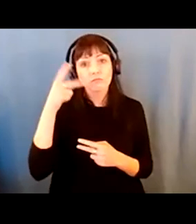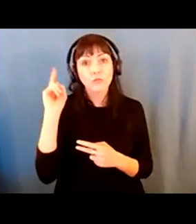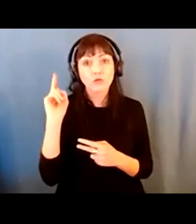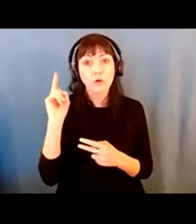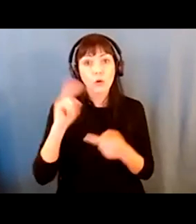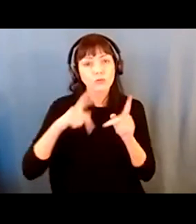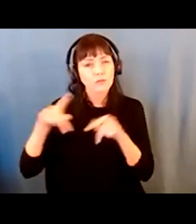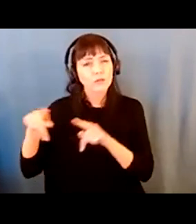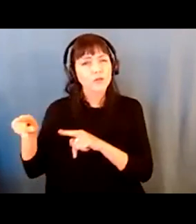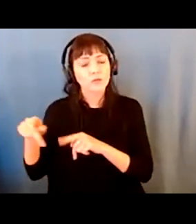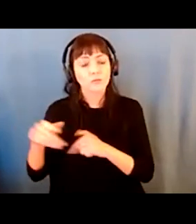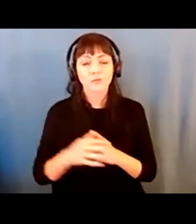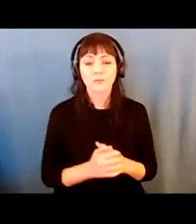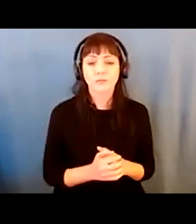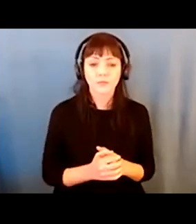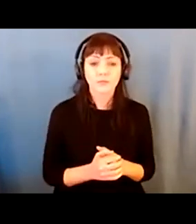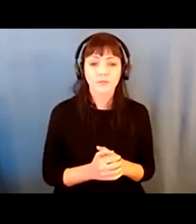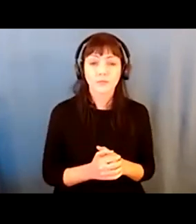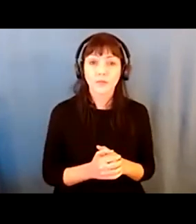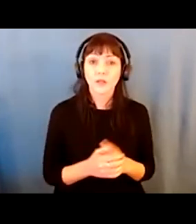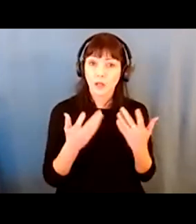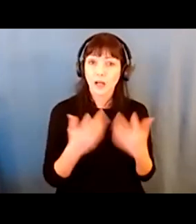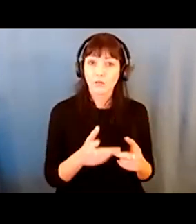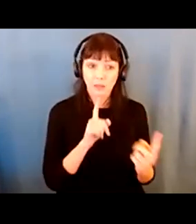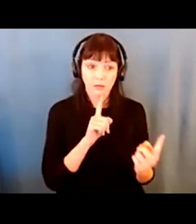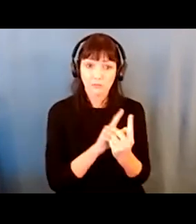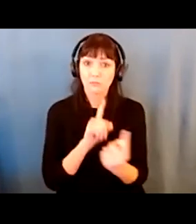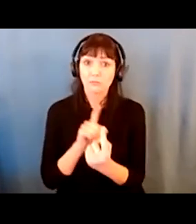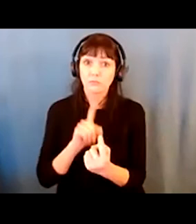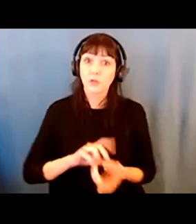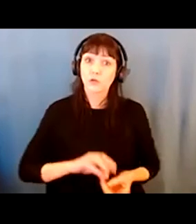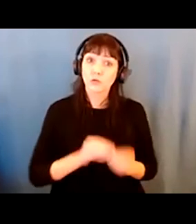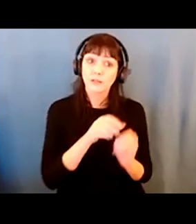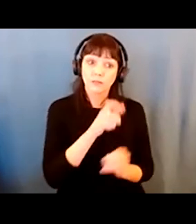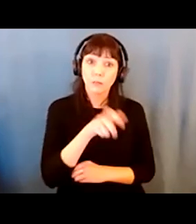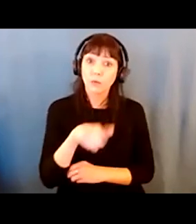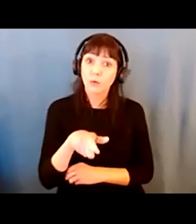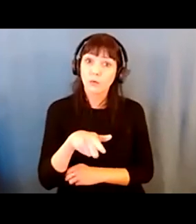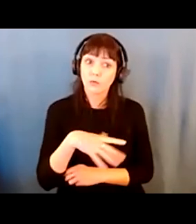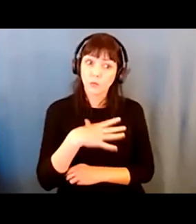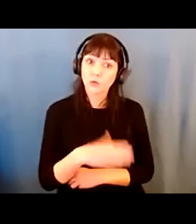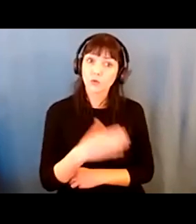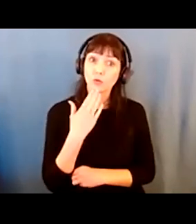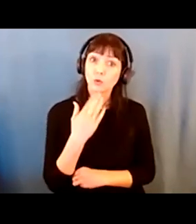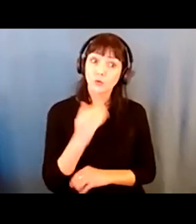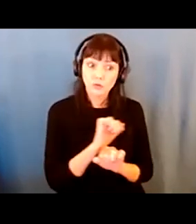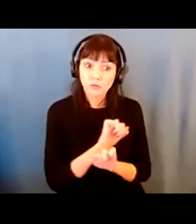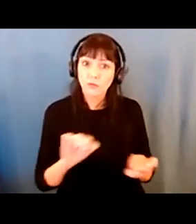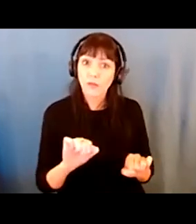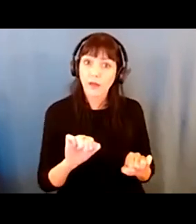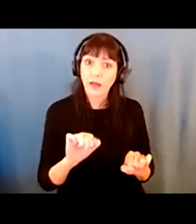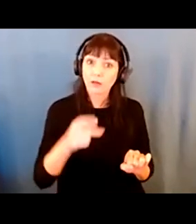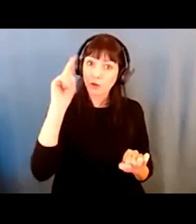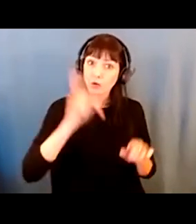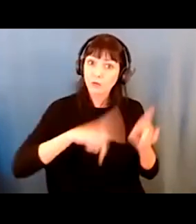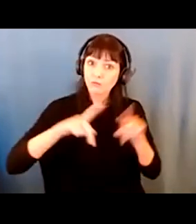I've encountered creatives who've wanted to work with their neurodivergence openly and